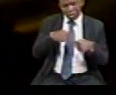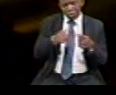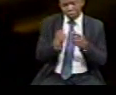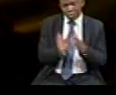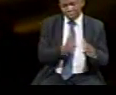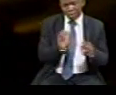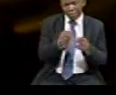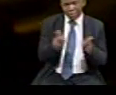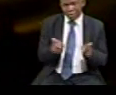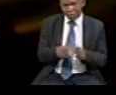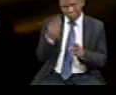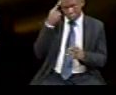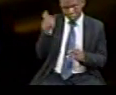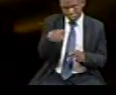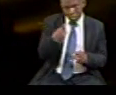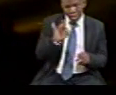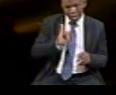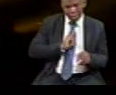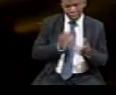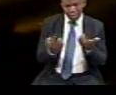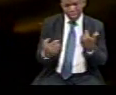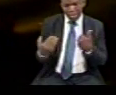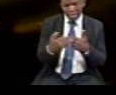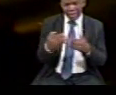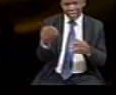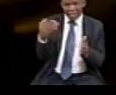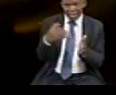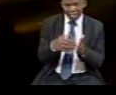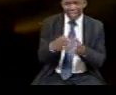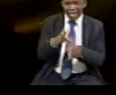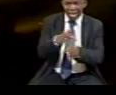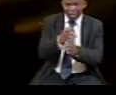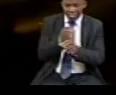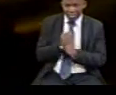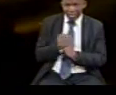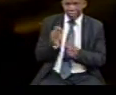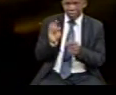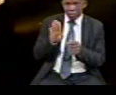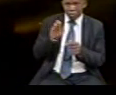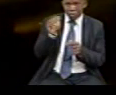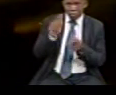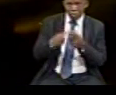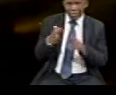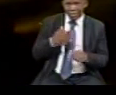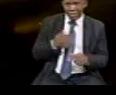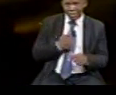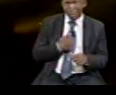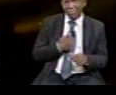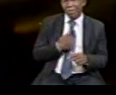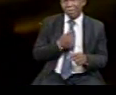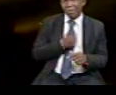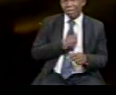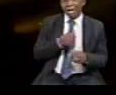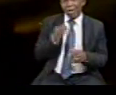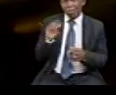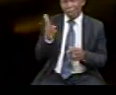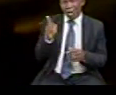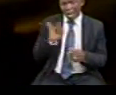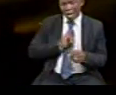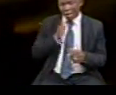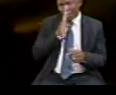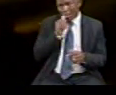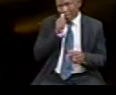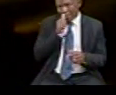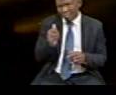come again and receive you unto myself, and that where I am, there you may be also. What